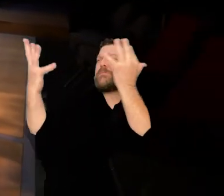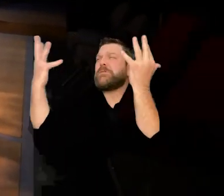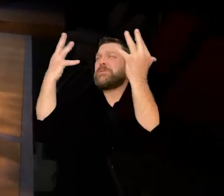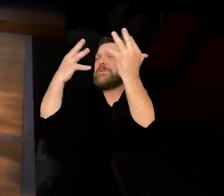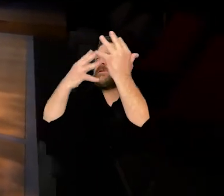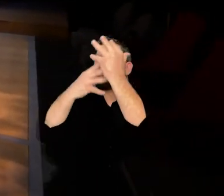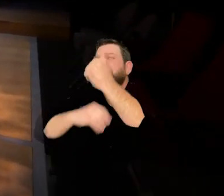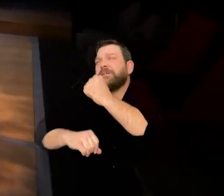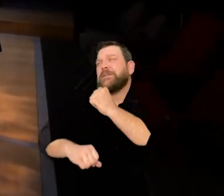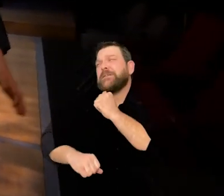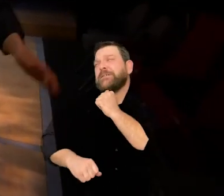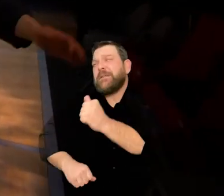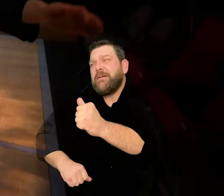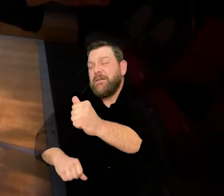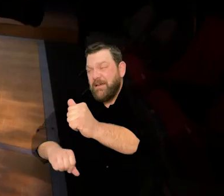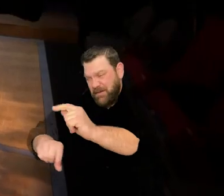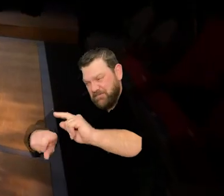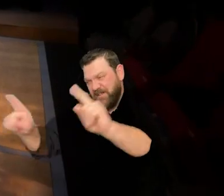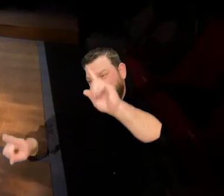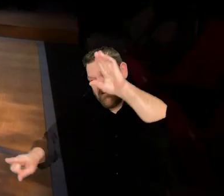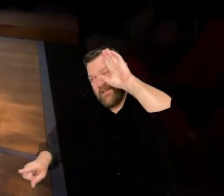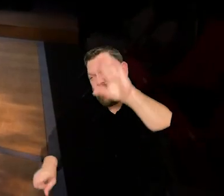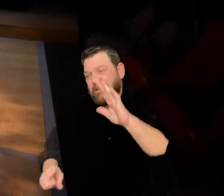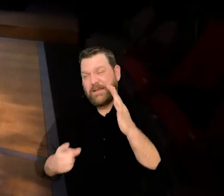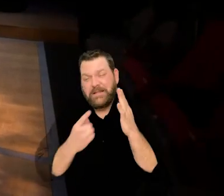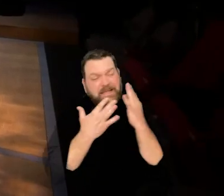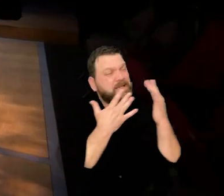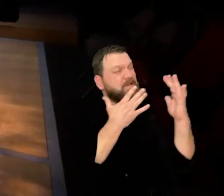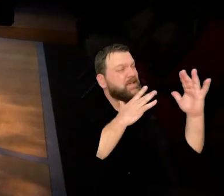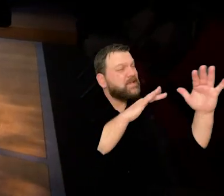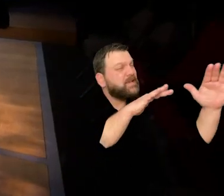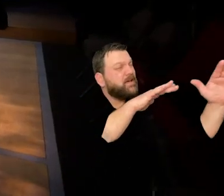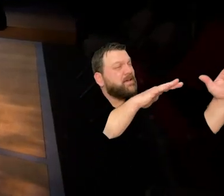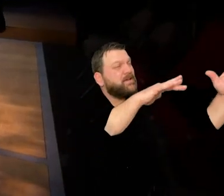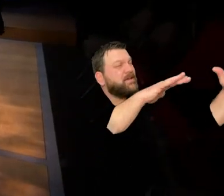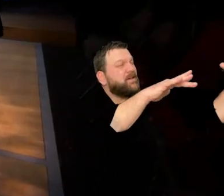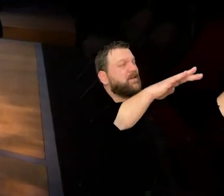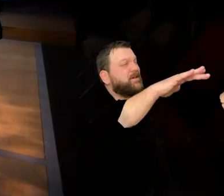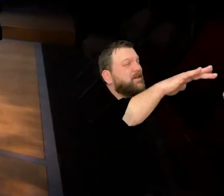of her could outsing the sea,